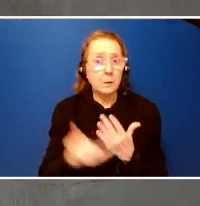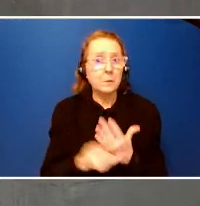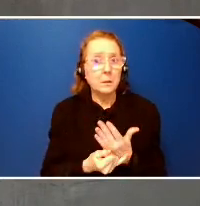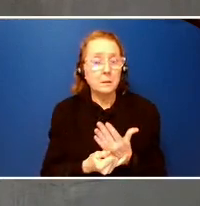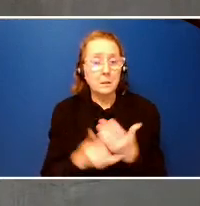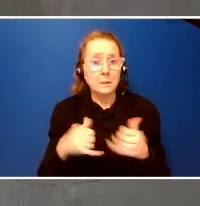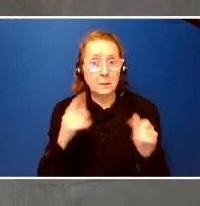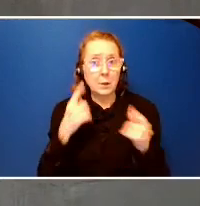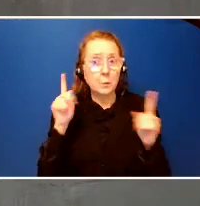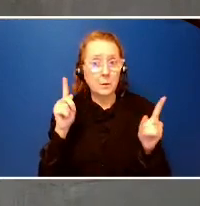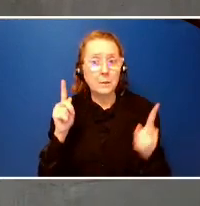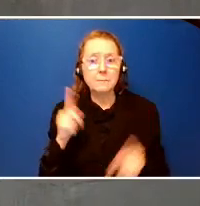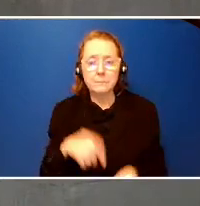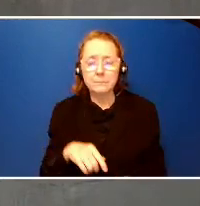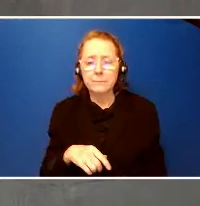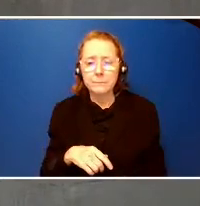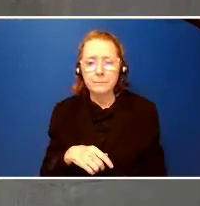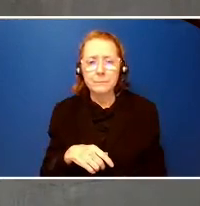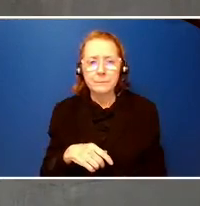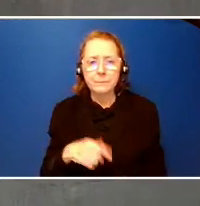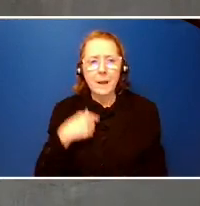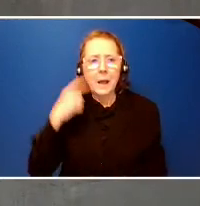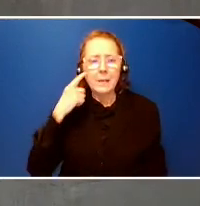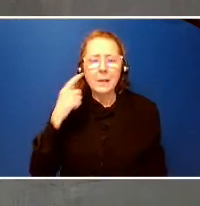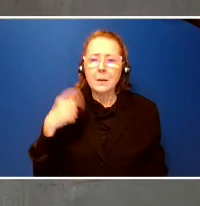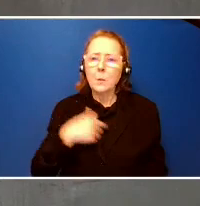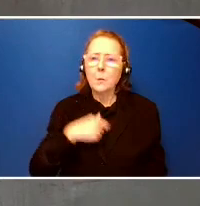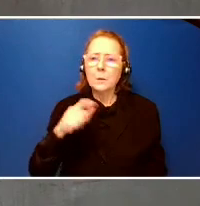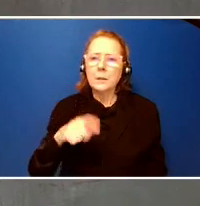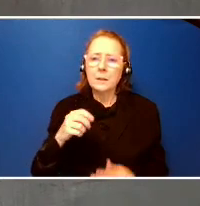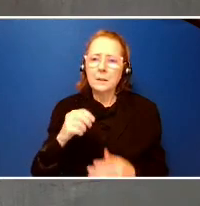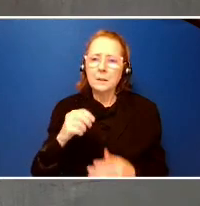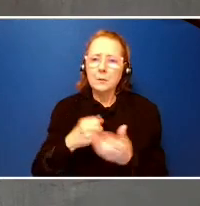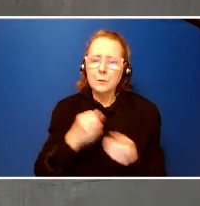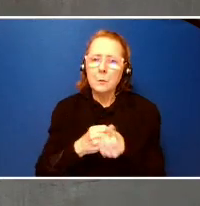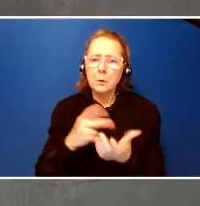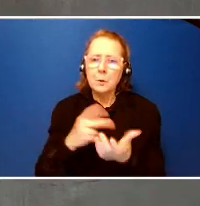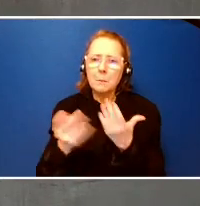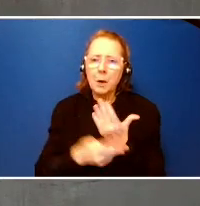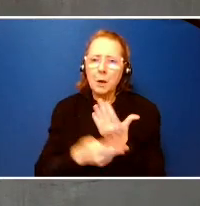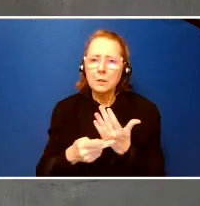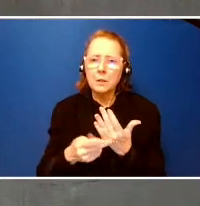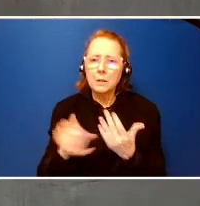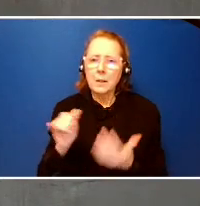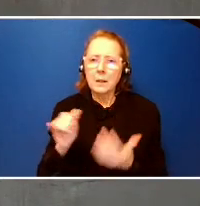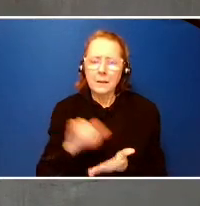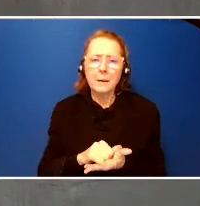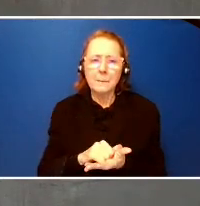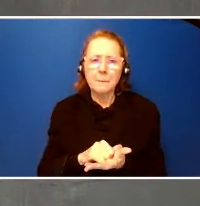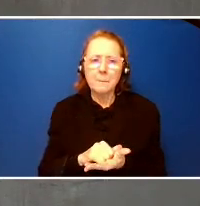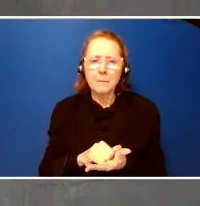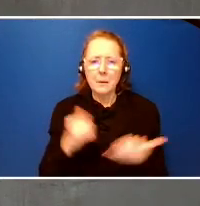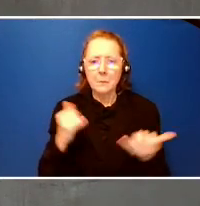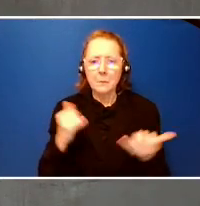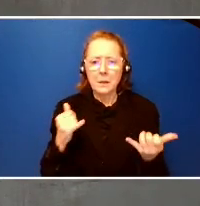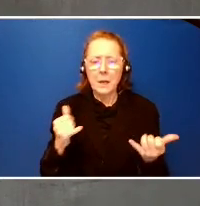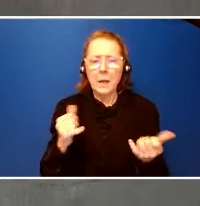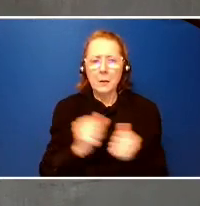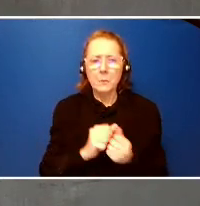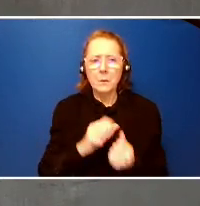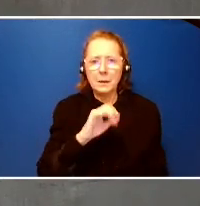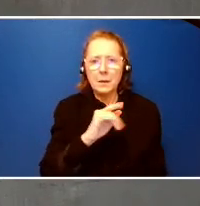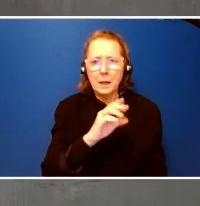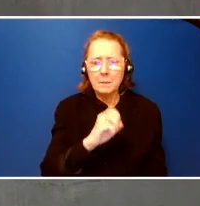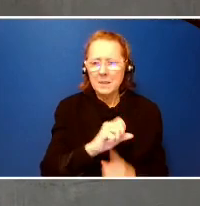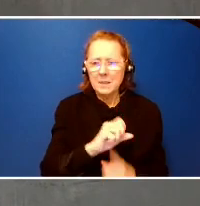working. I think we need to support a project like that. I think at this point in time, with our climate situation the